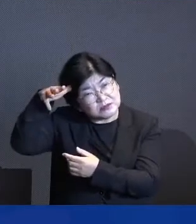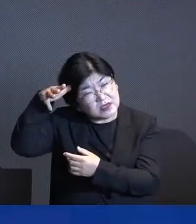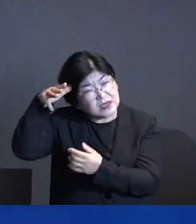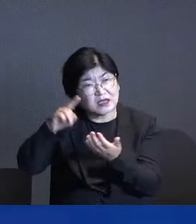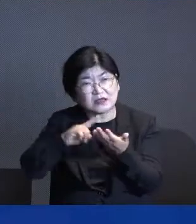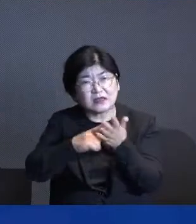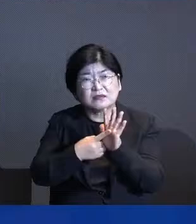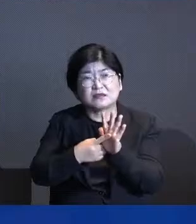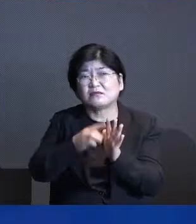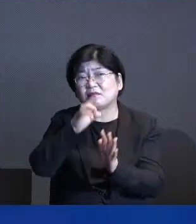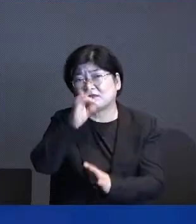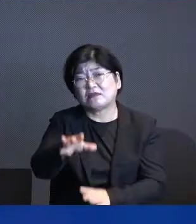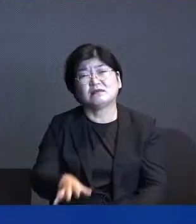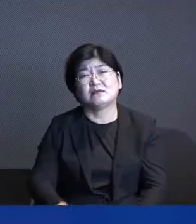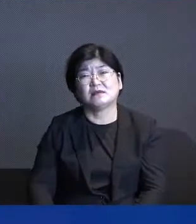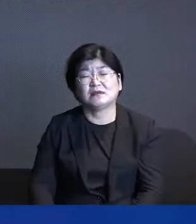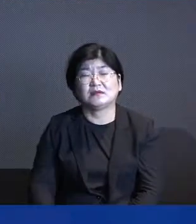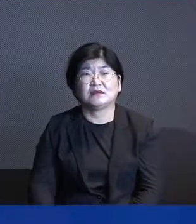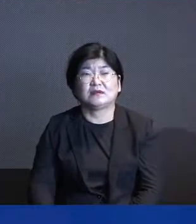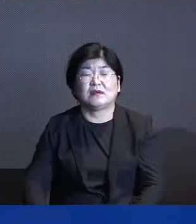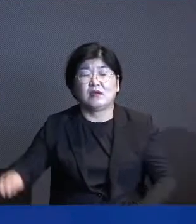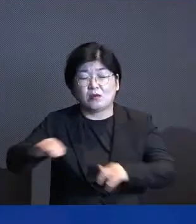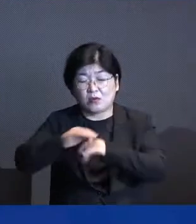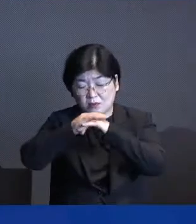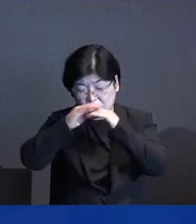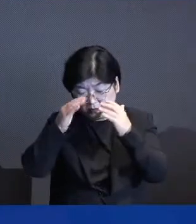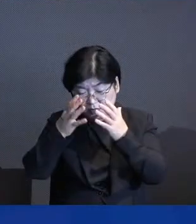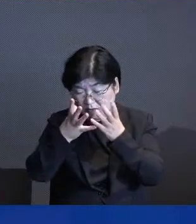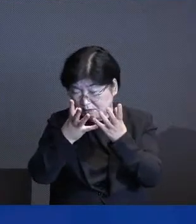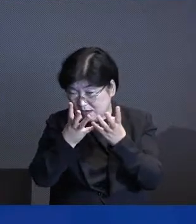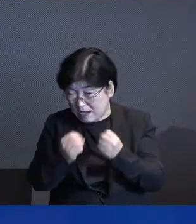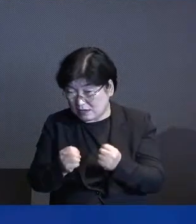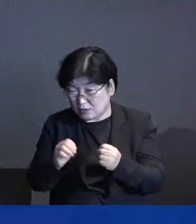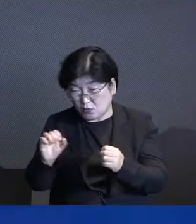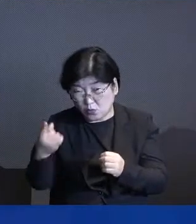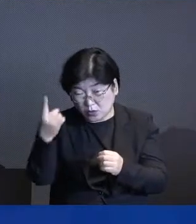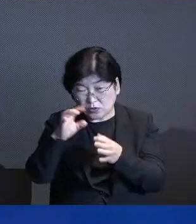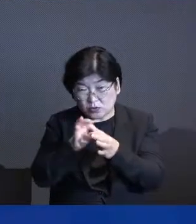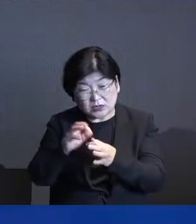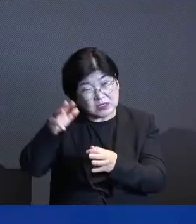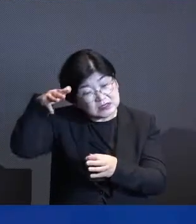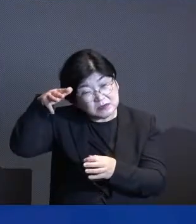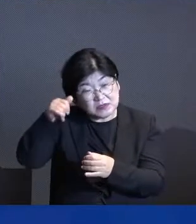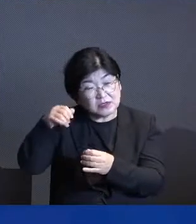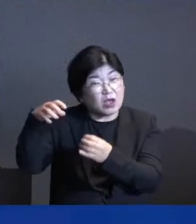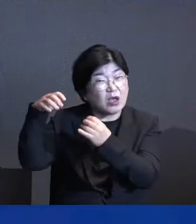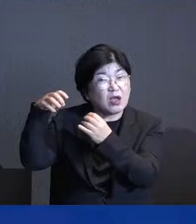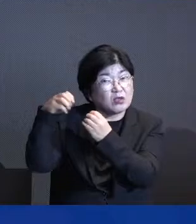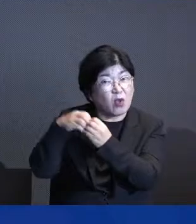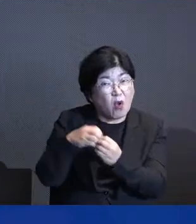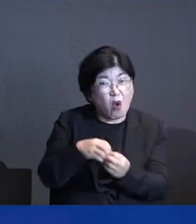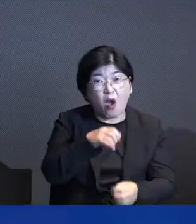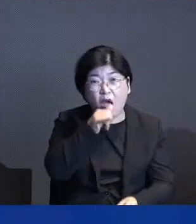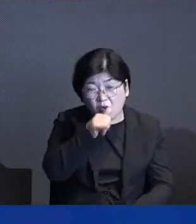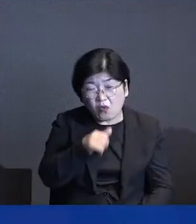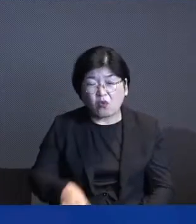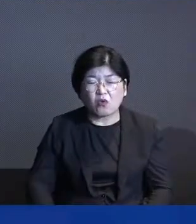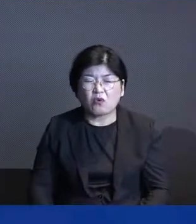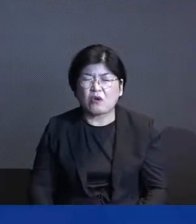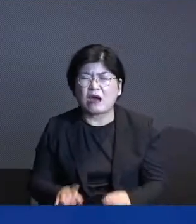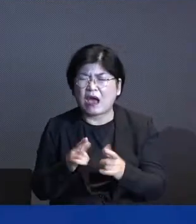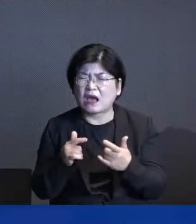lots of factors that are related to dementia, like genes, hereditary factors, or physical illness